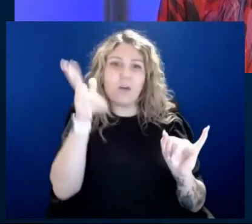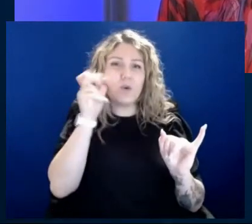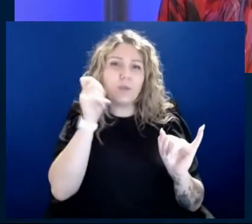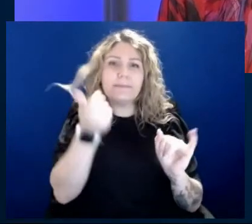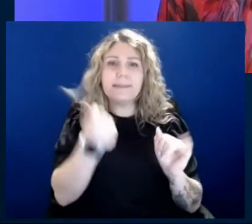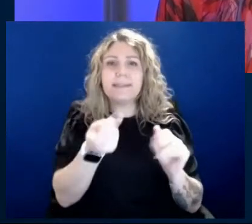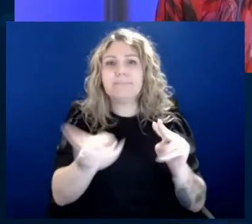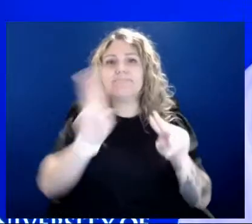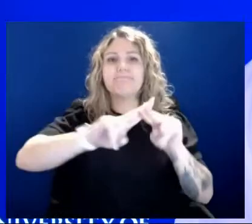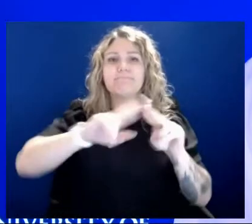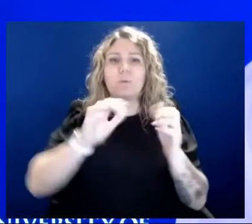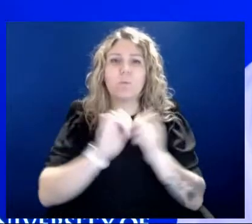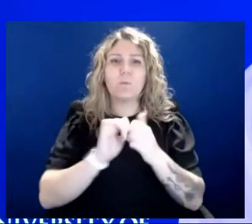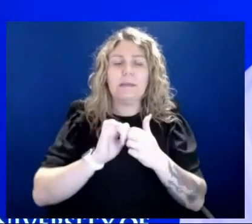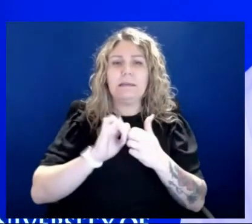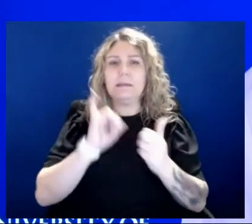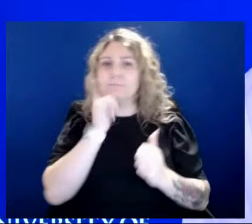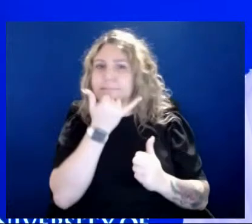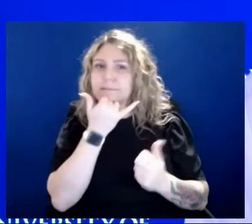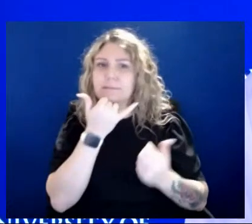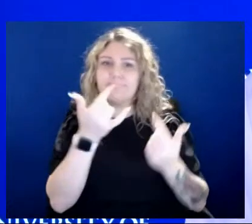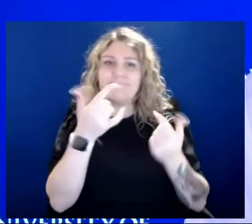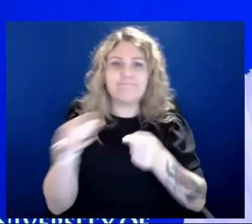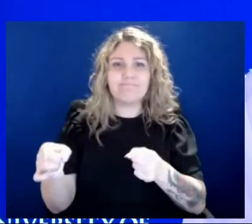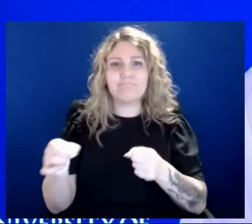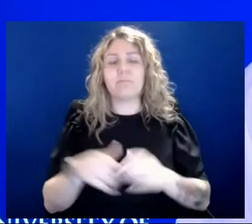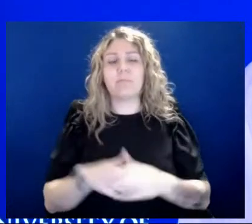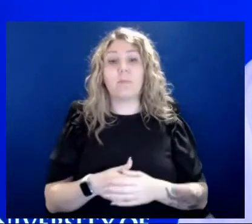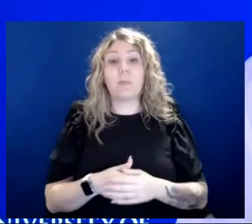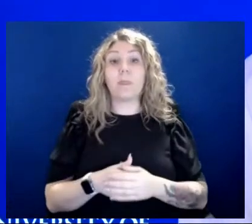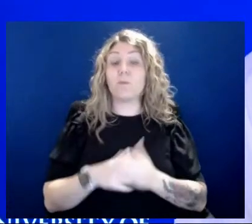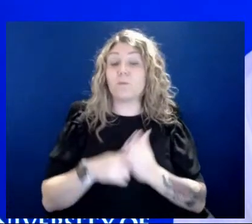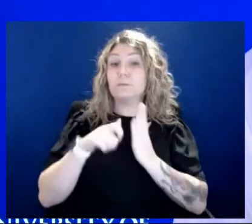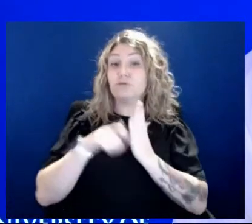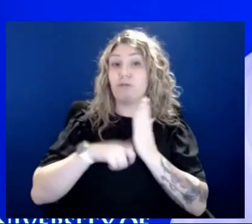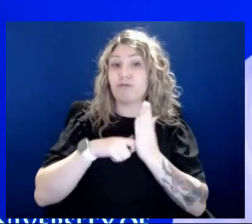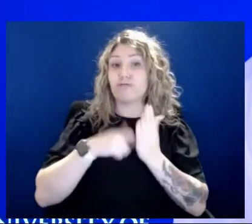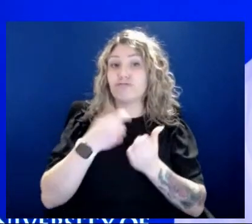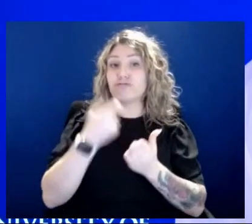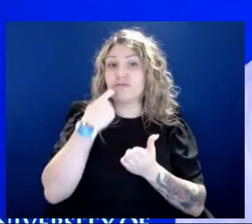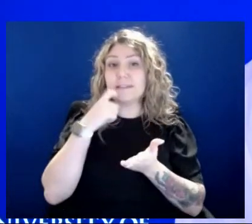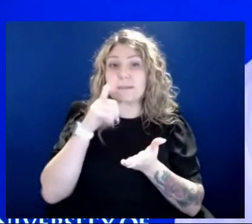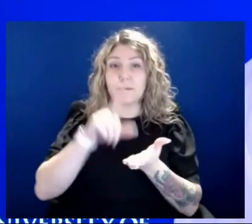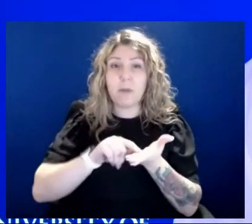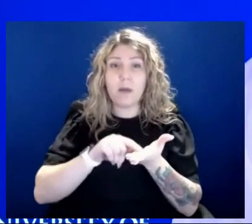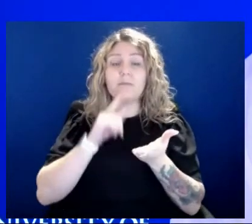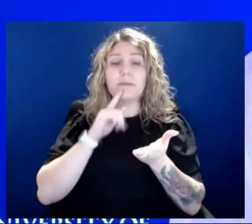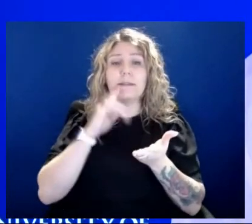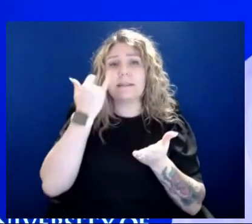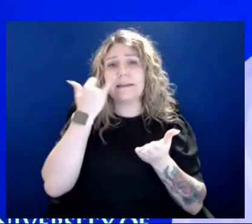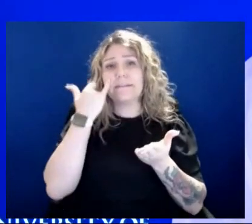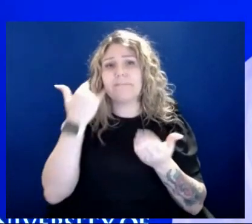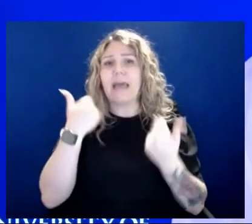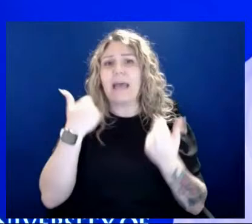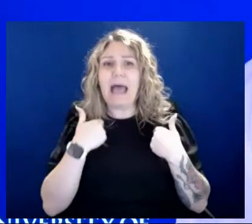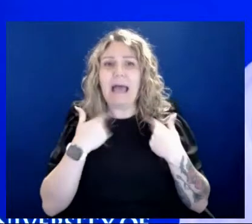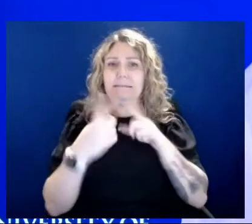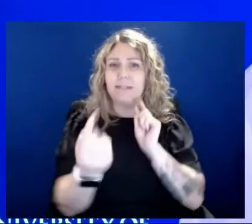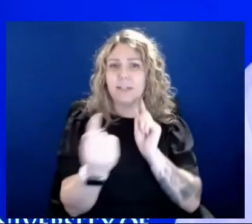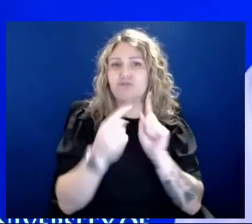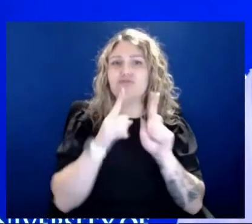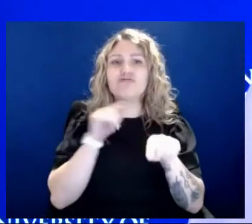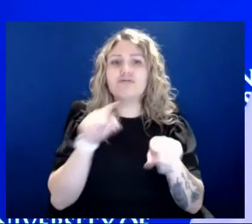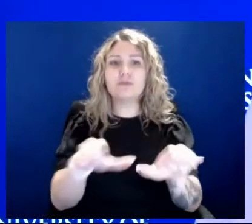adverse events at all. In fact, there was an article recently published saying that even if you had an anaphylactic reaction to the first